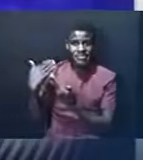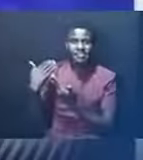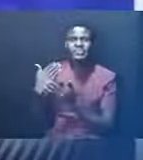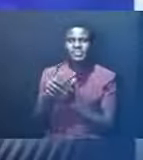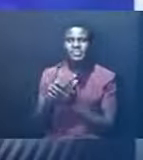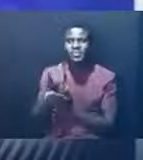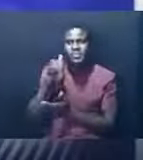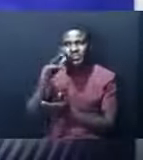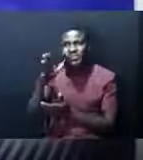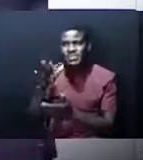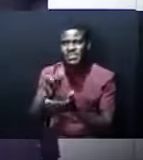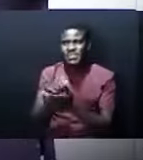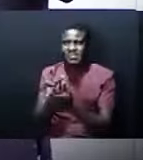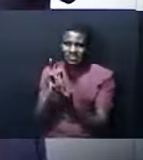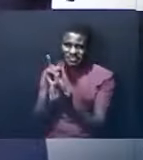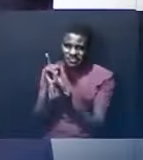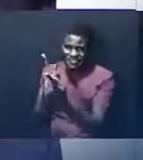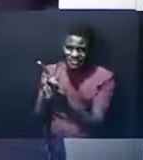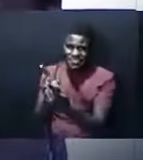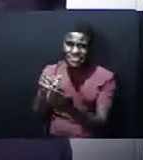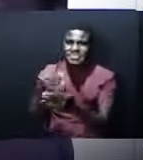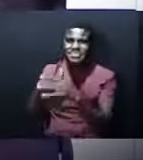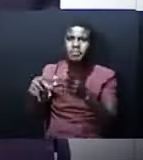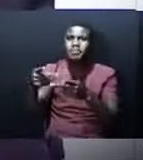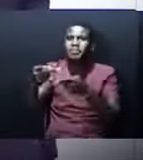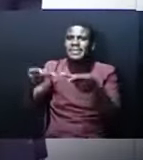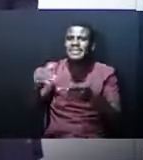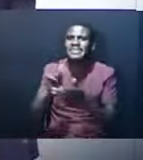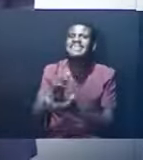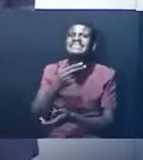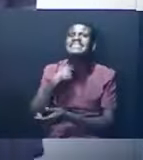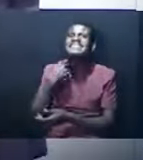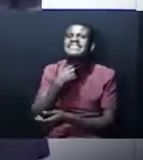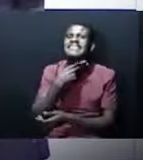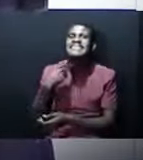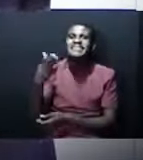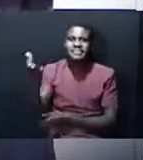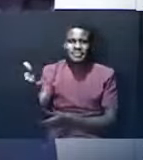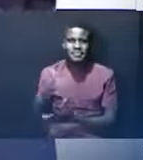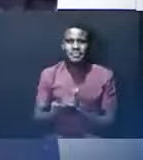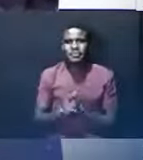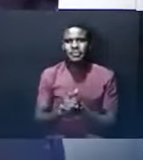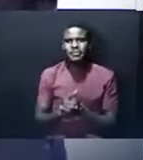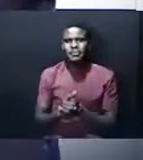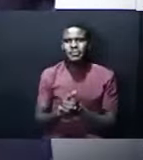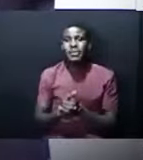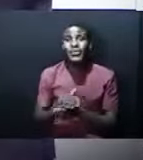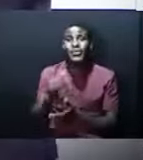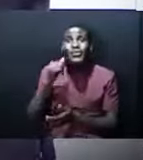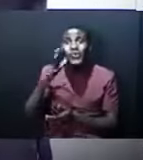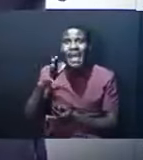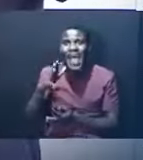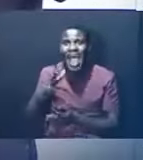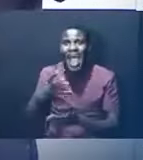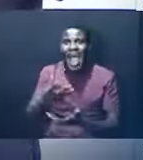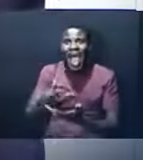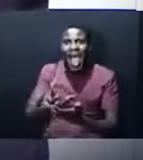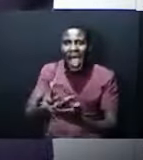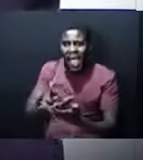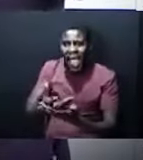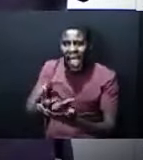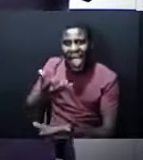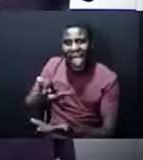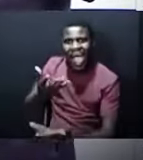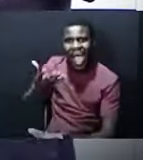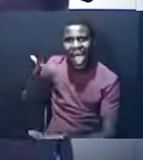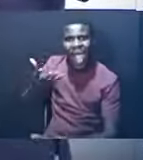of our stations. Now, she was said to have been fabulously rich. But